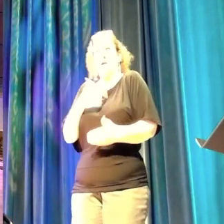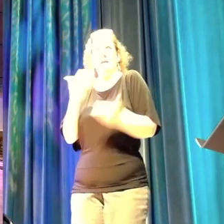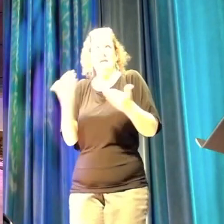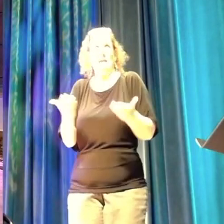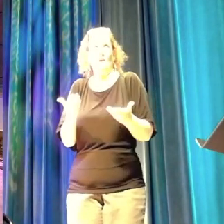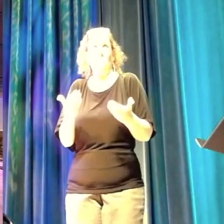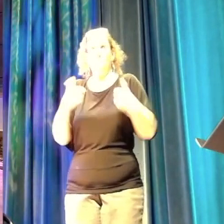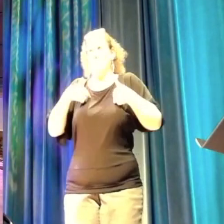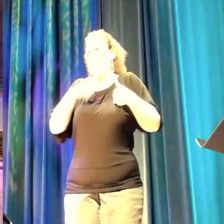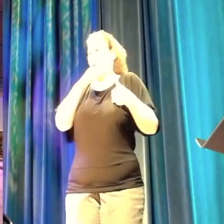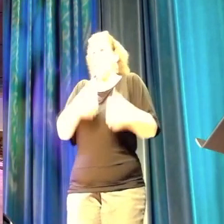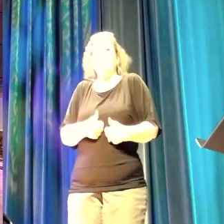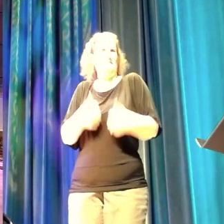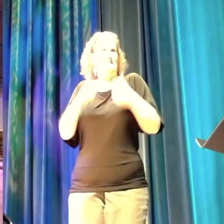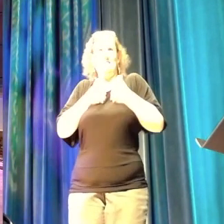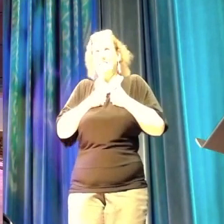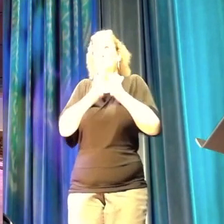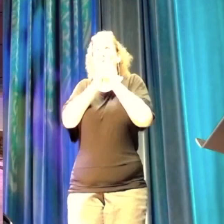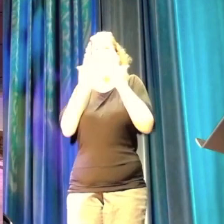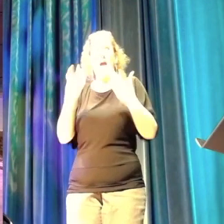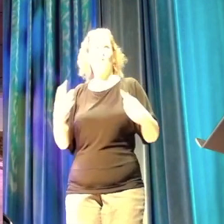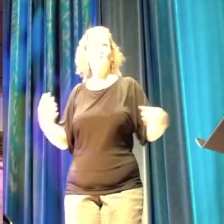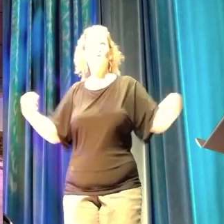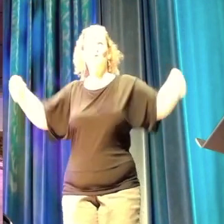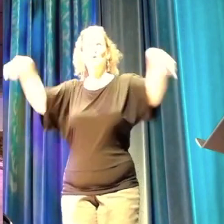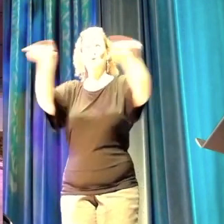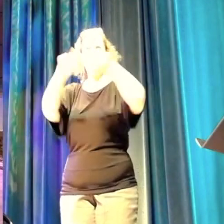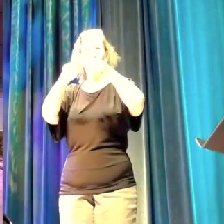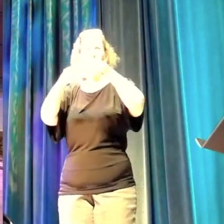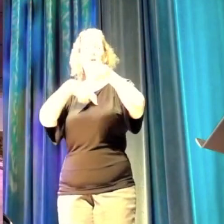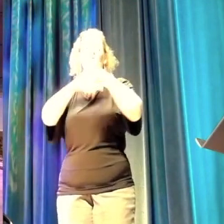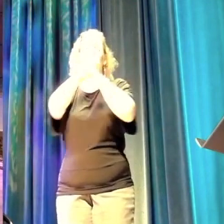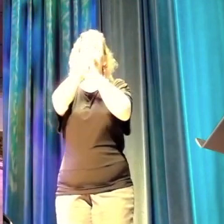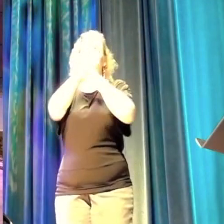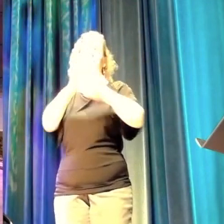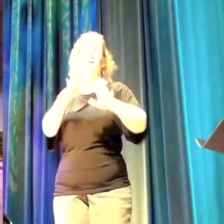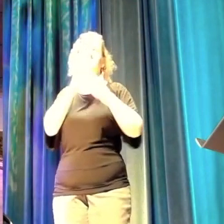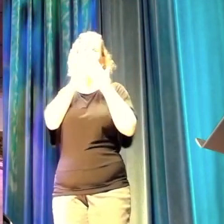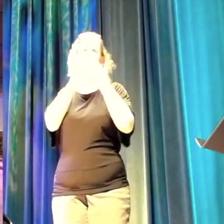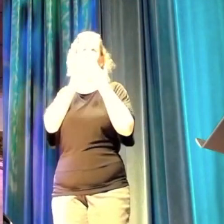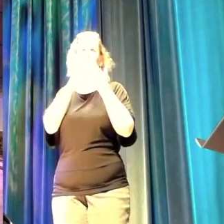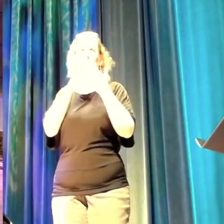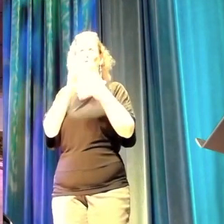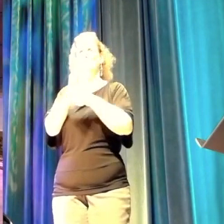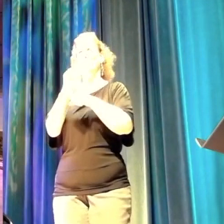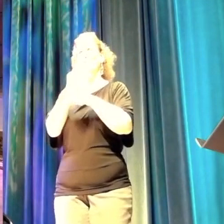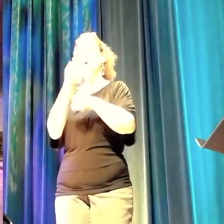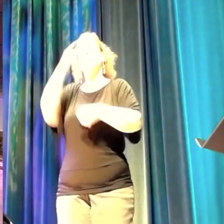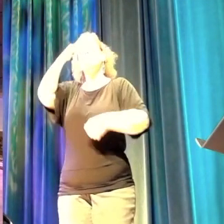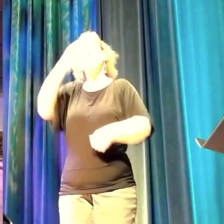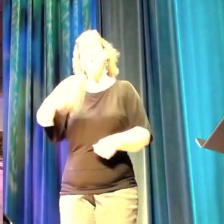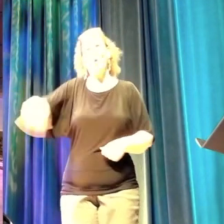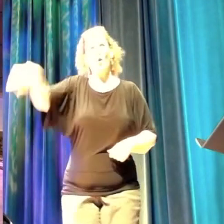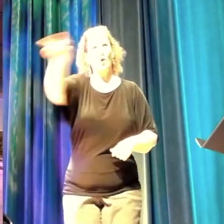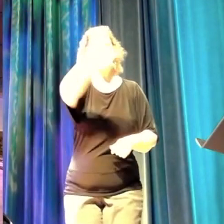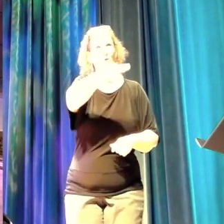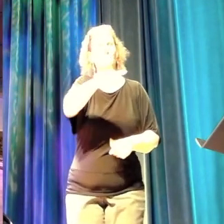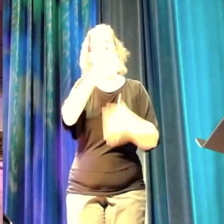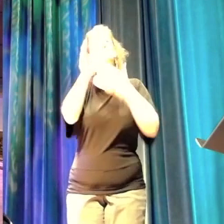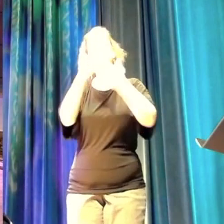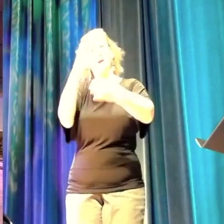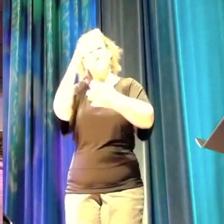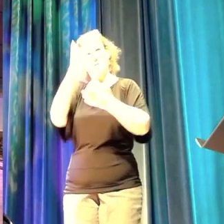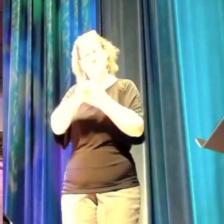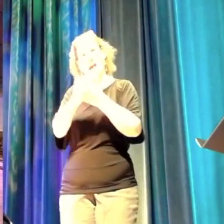don't exist without all of you, and we're just so blessed and grateful to be able to work on behalf of you and for you, so thank you for